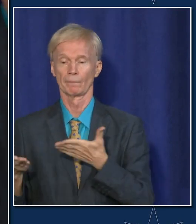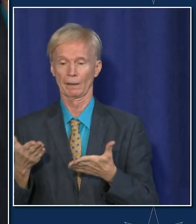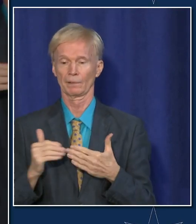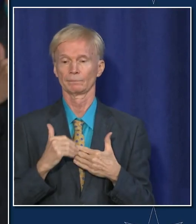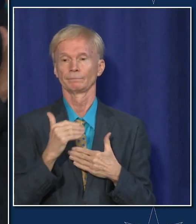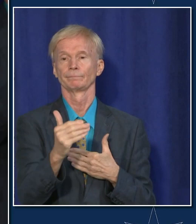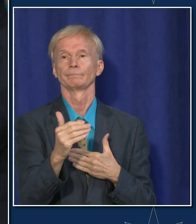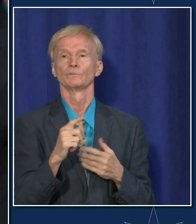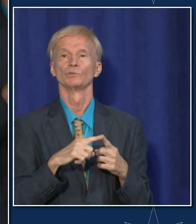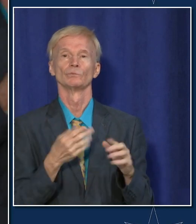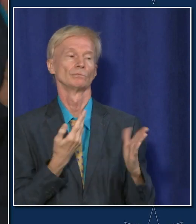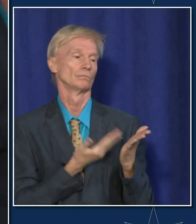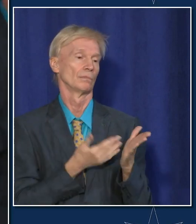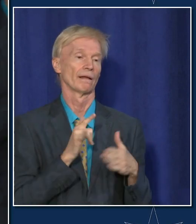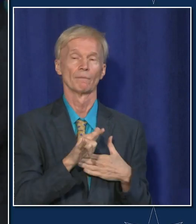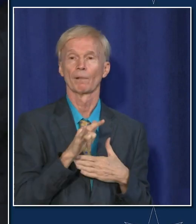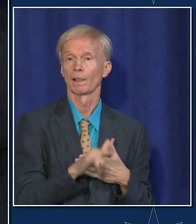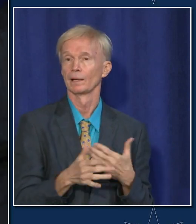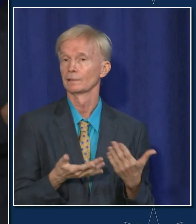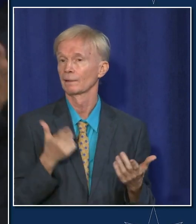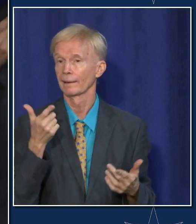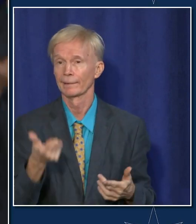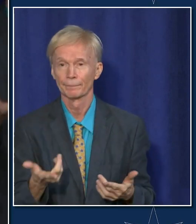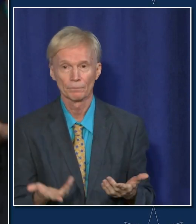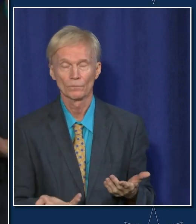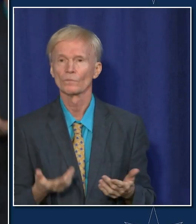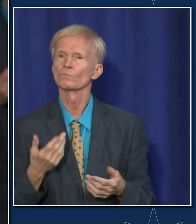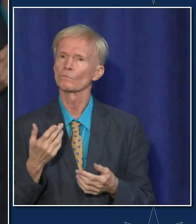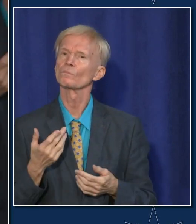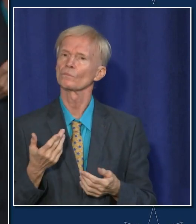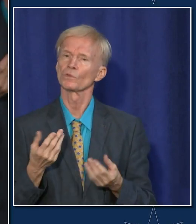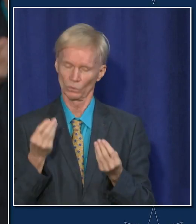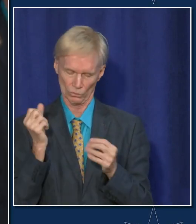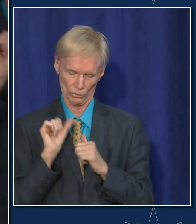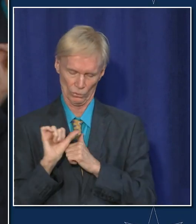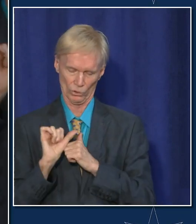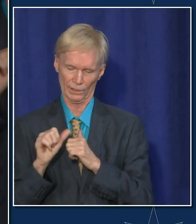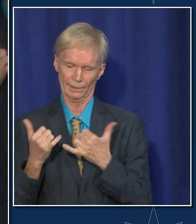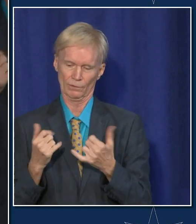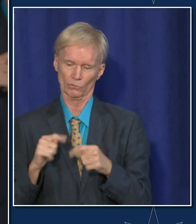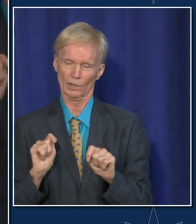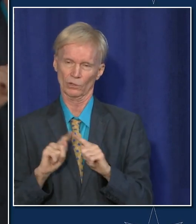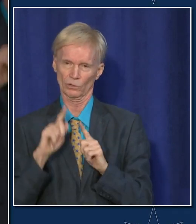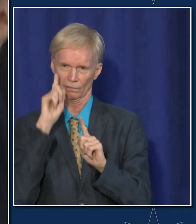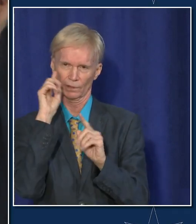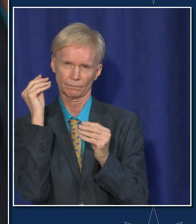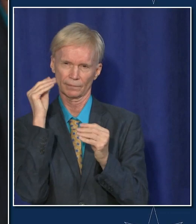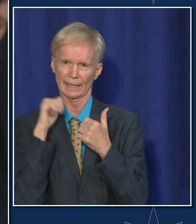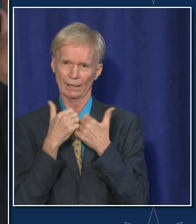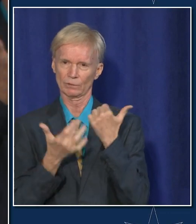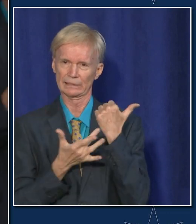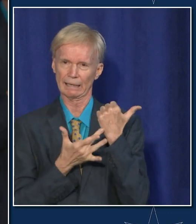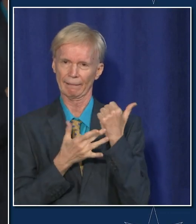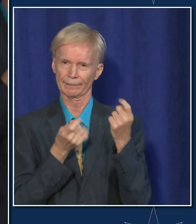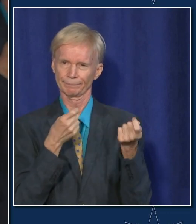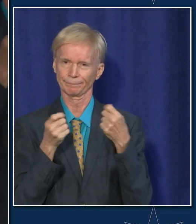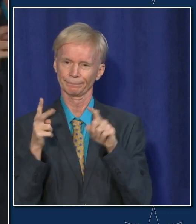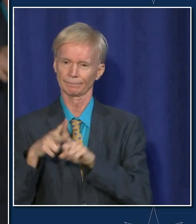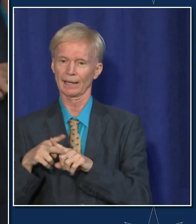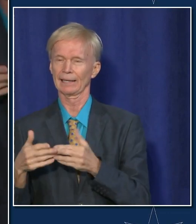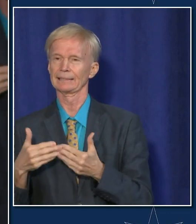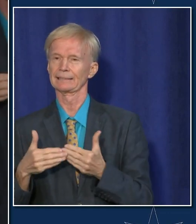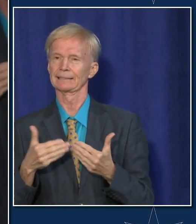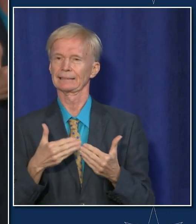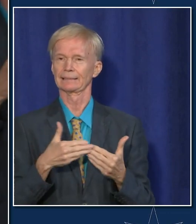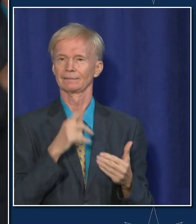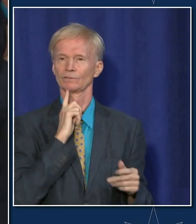vaccinated to get on an airplane? We might. And so working to try to think about what is the the tech piece that goes with that, to be able to put that